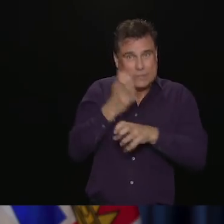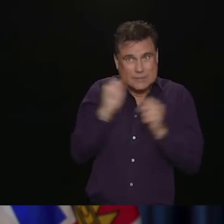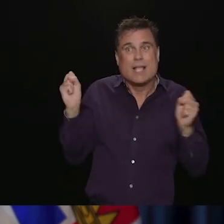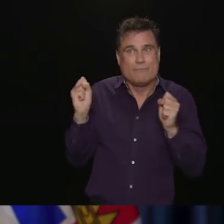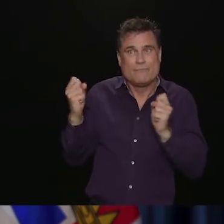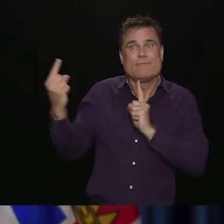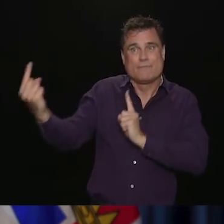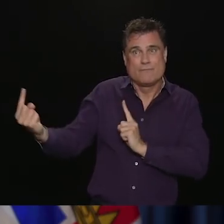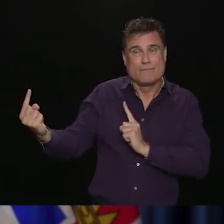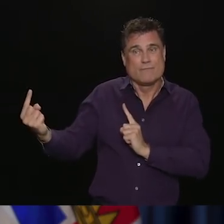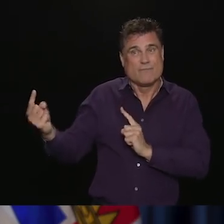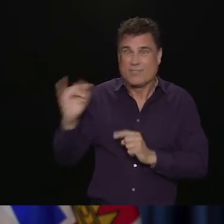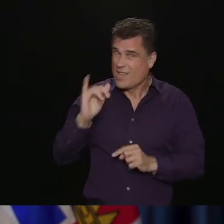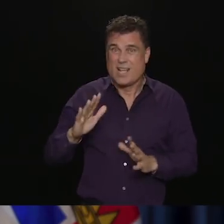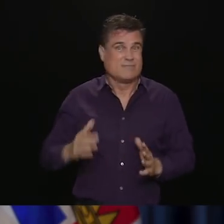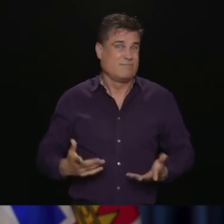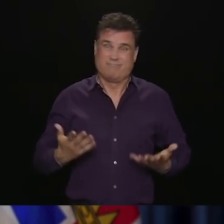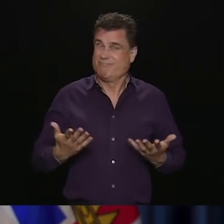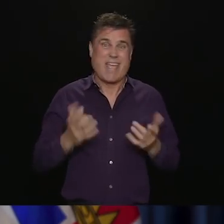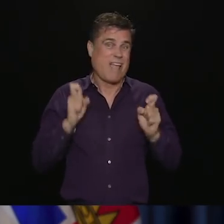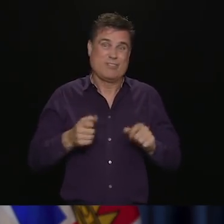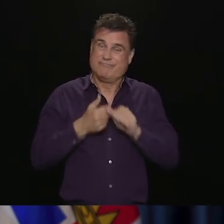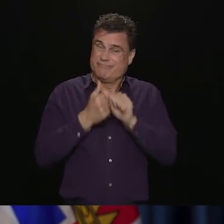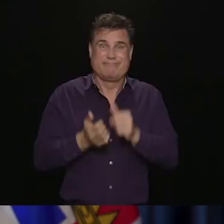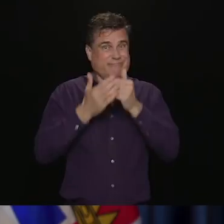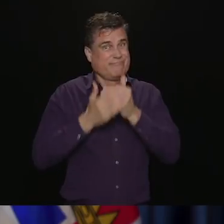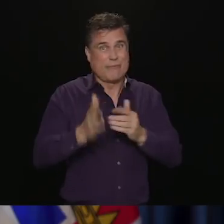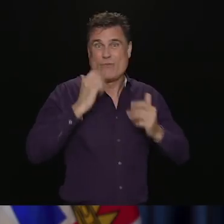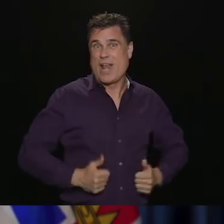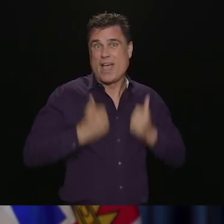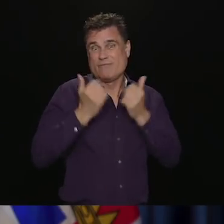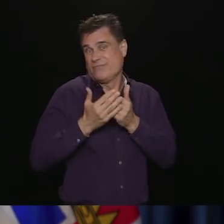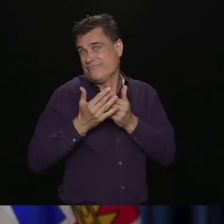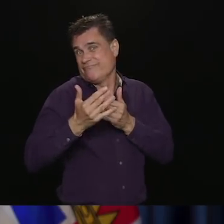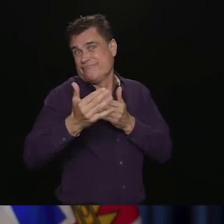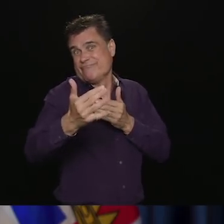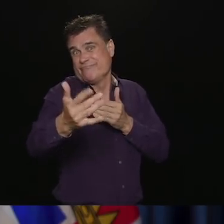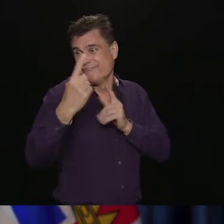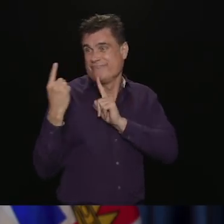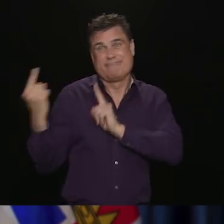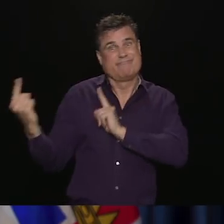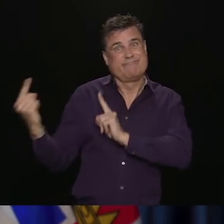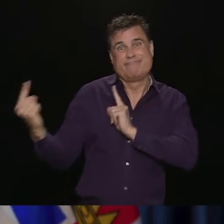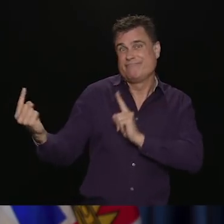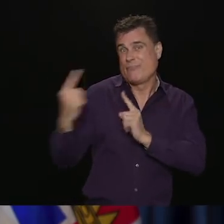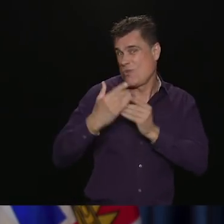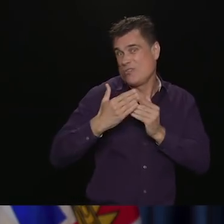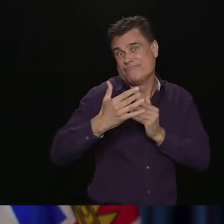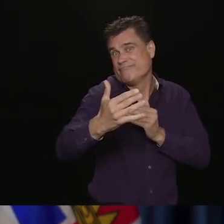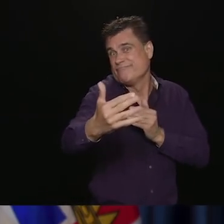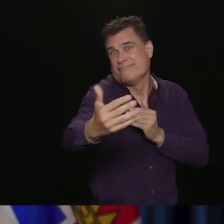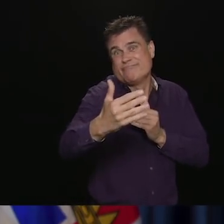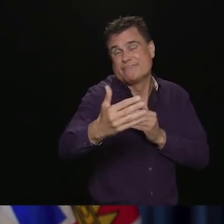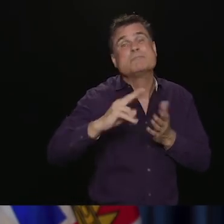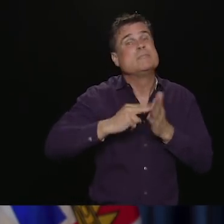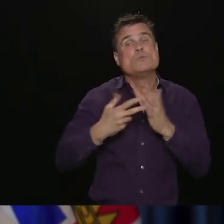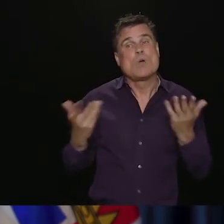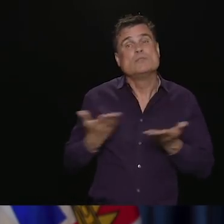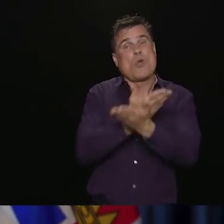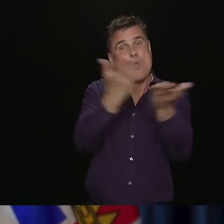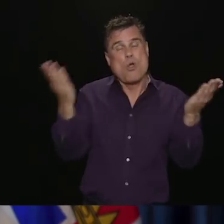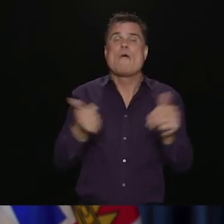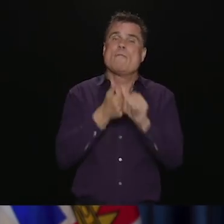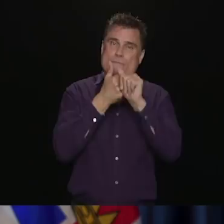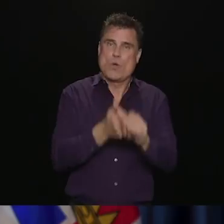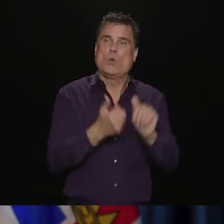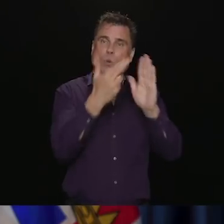continue to participate in our society and the economy and all the things we need to participate in while following those rules, because they're in our interest to